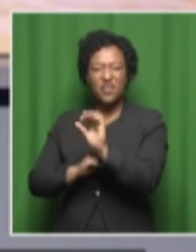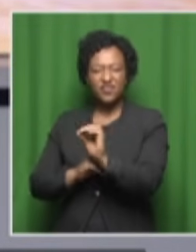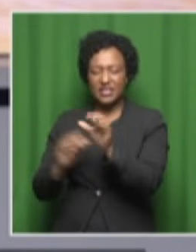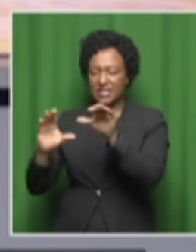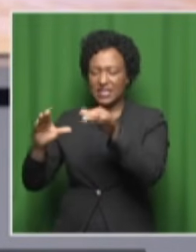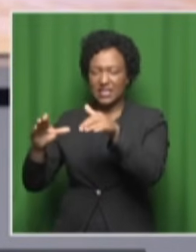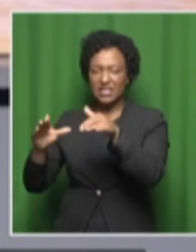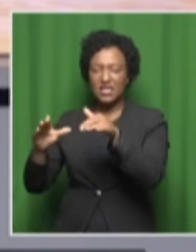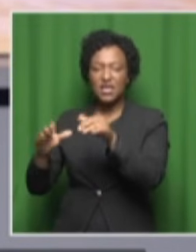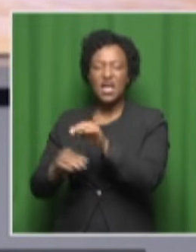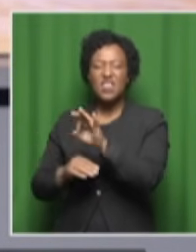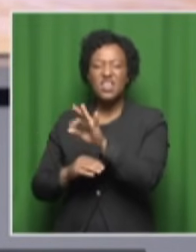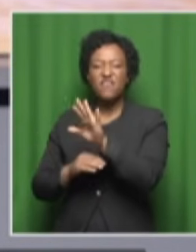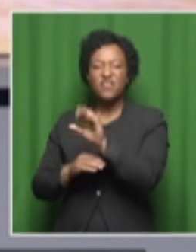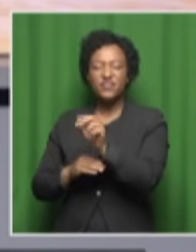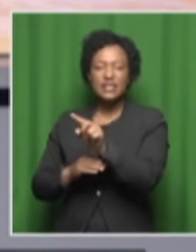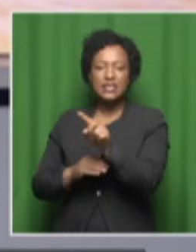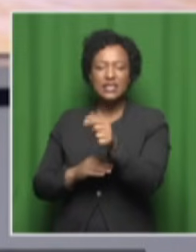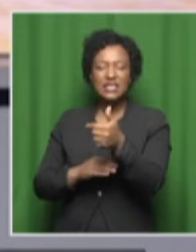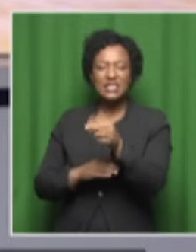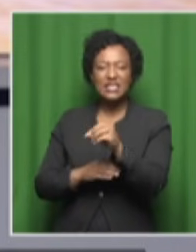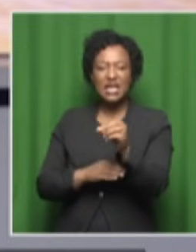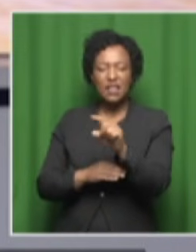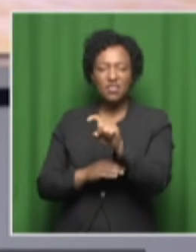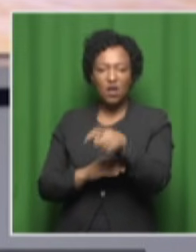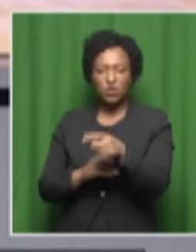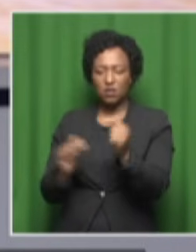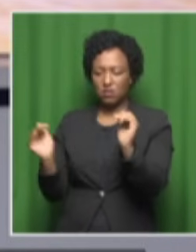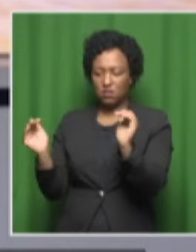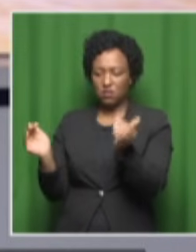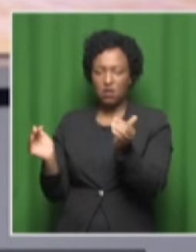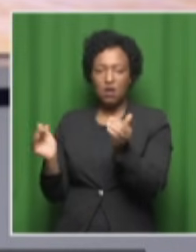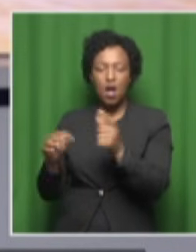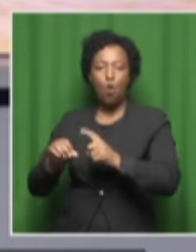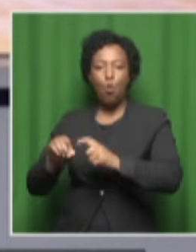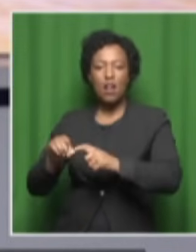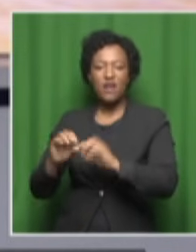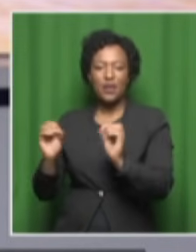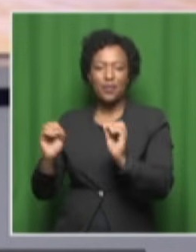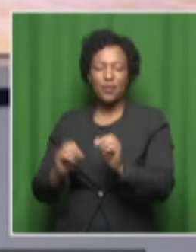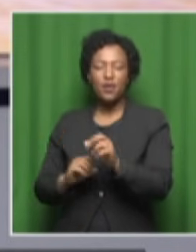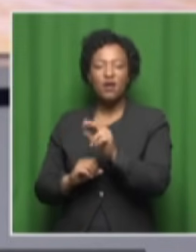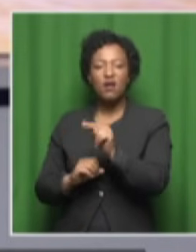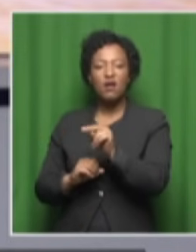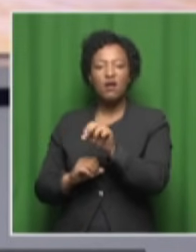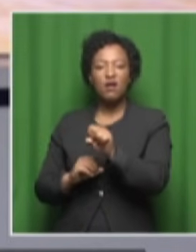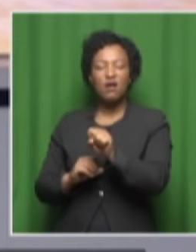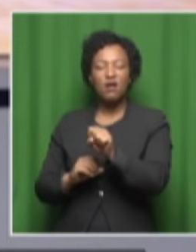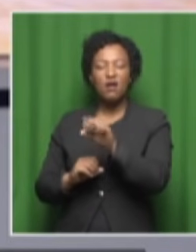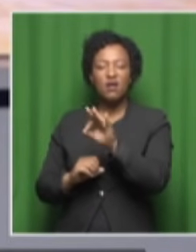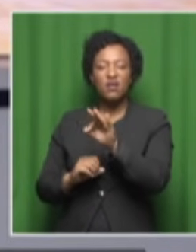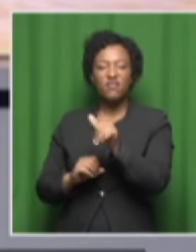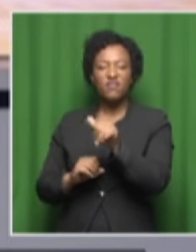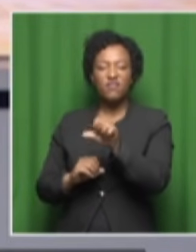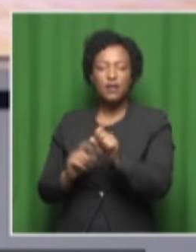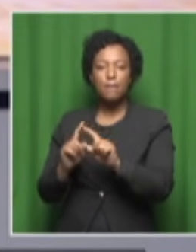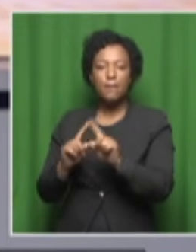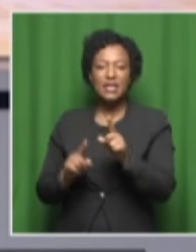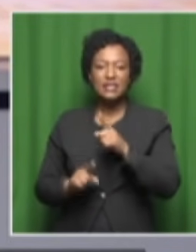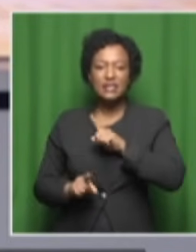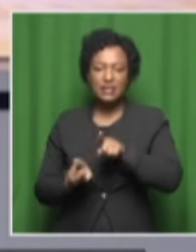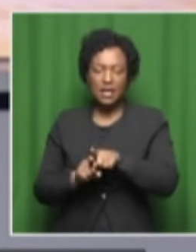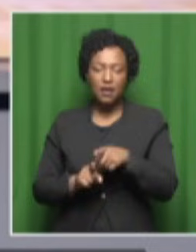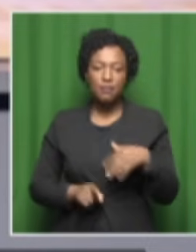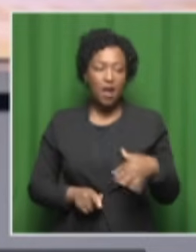350,000 to 600,000, and they therefore do not qualify for NSFAS, but they're also cannot afford to pay their